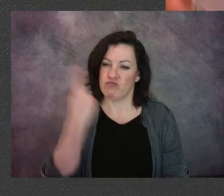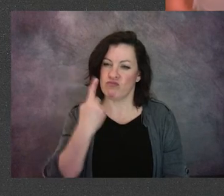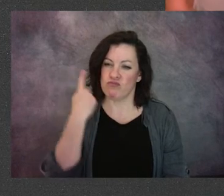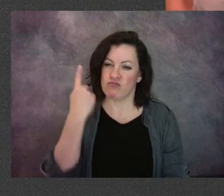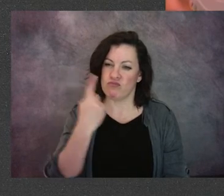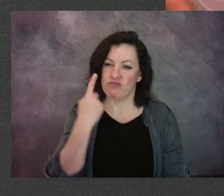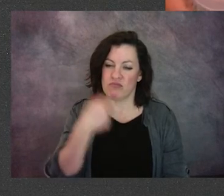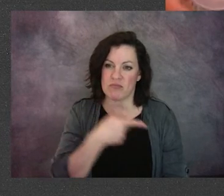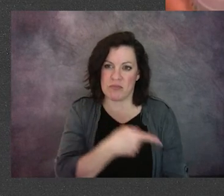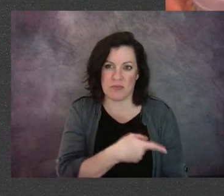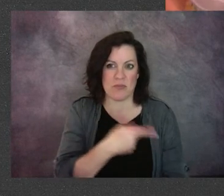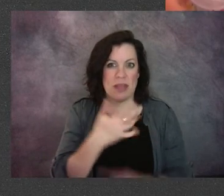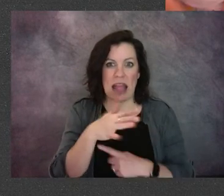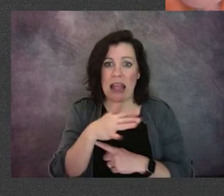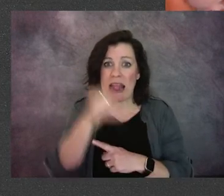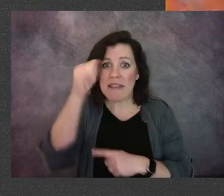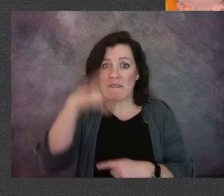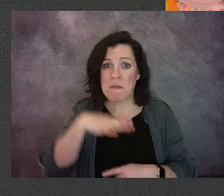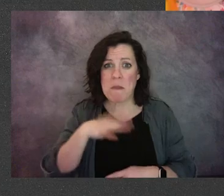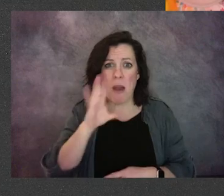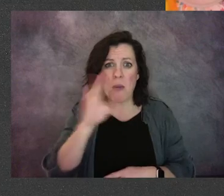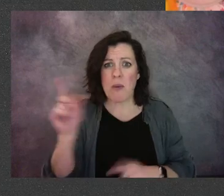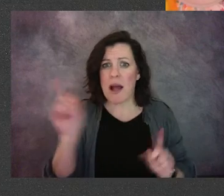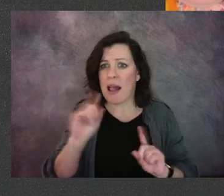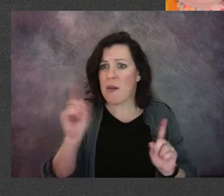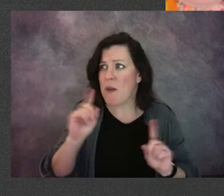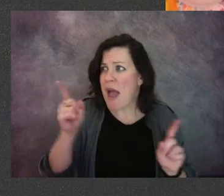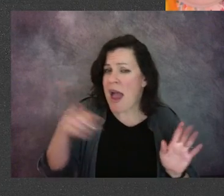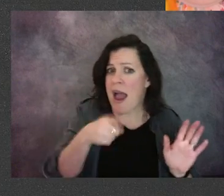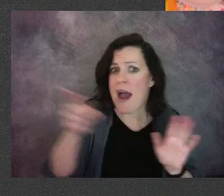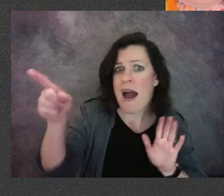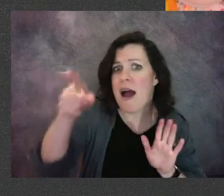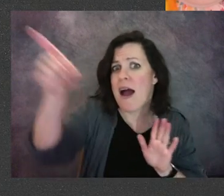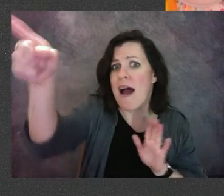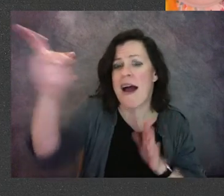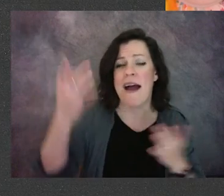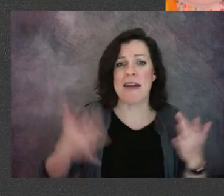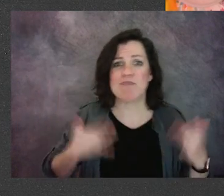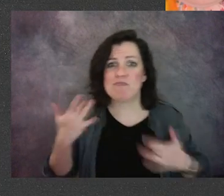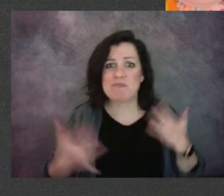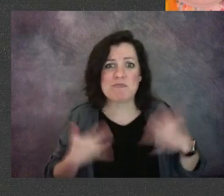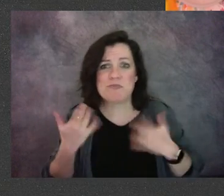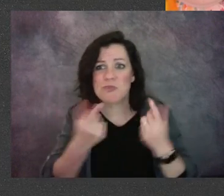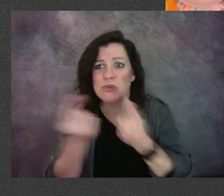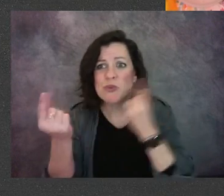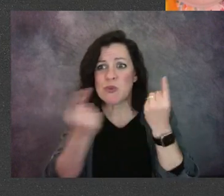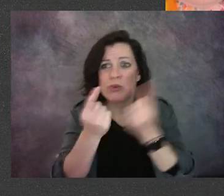I wonder what kind of adventures our leaf person is going to go on.